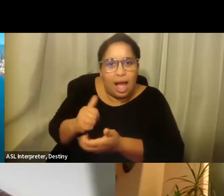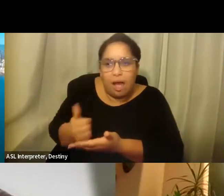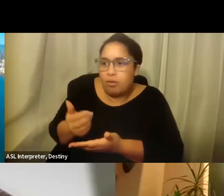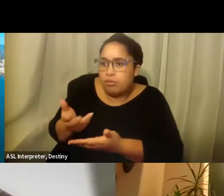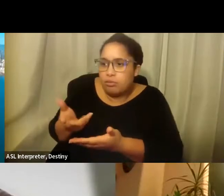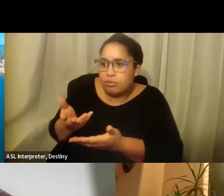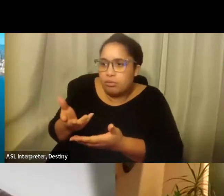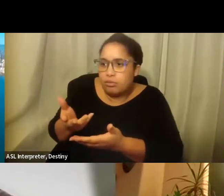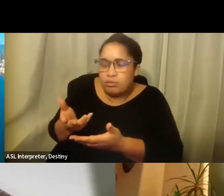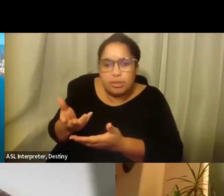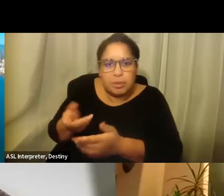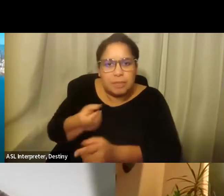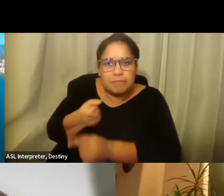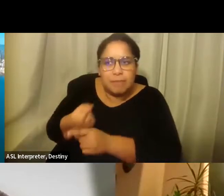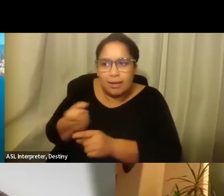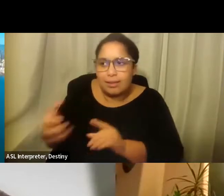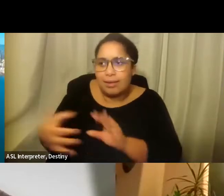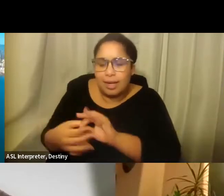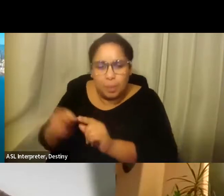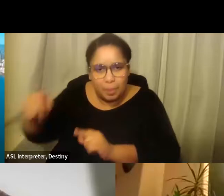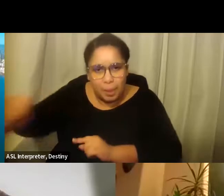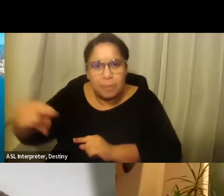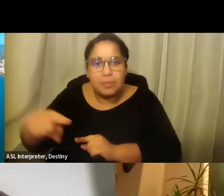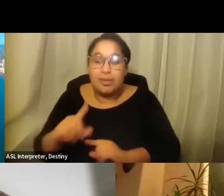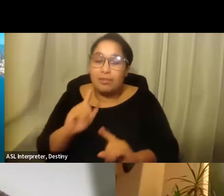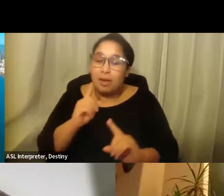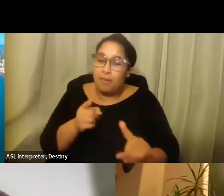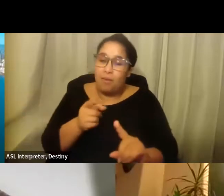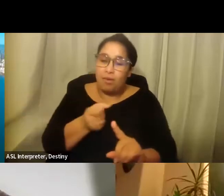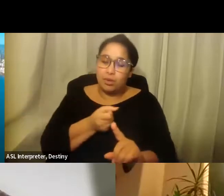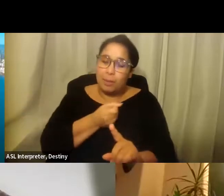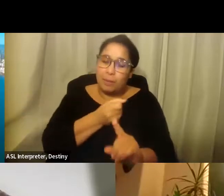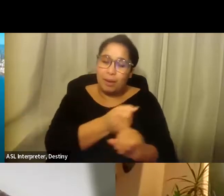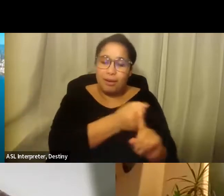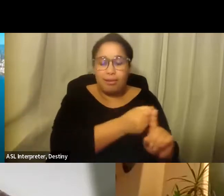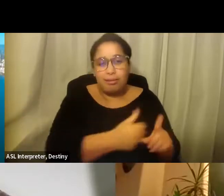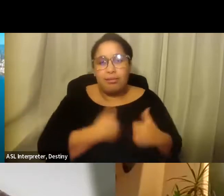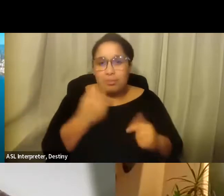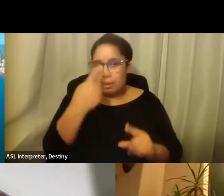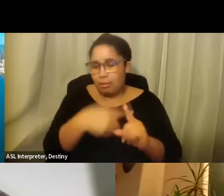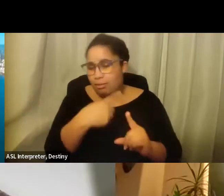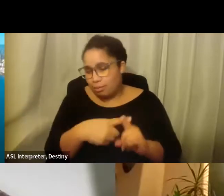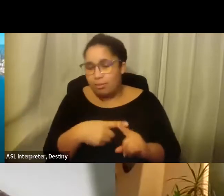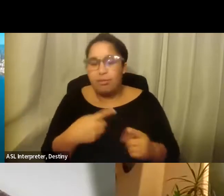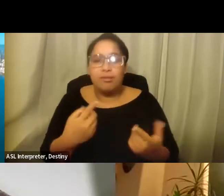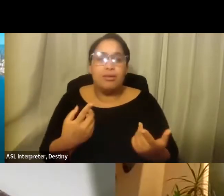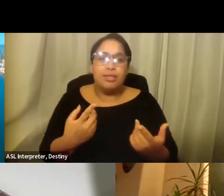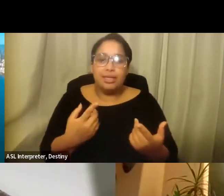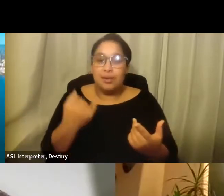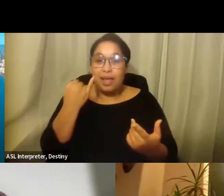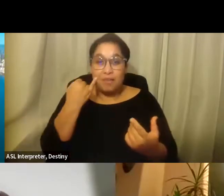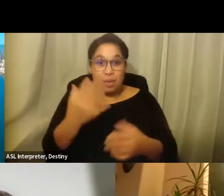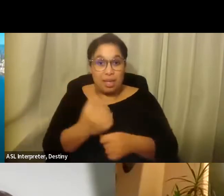to make a difference. So if we can get support from all of our community, that will make this so